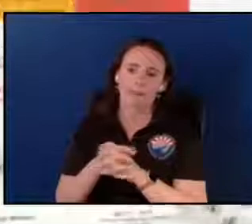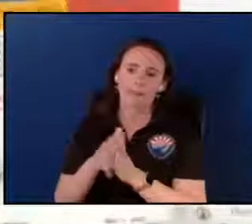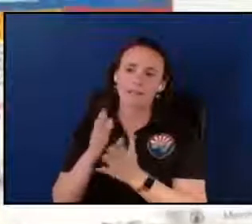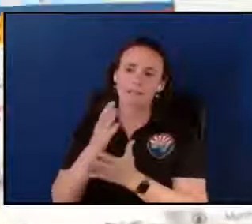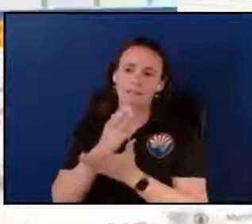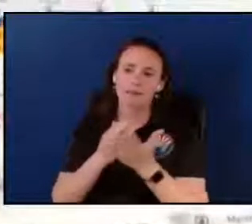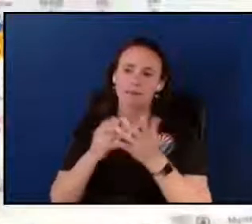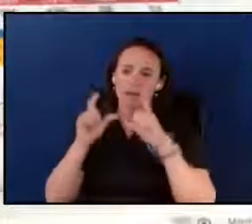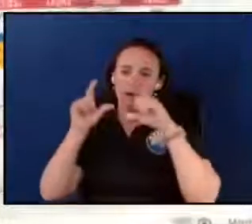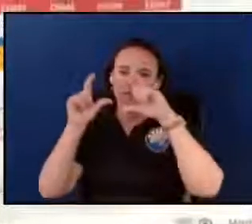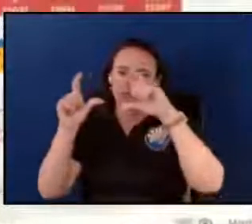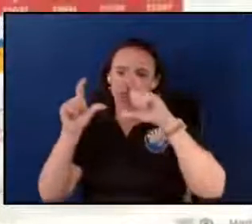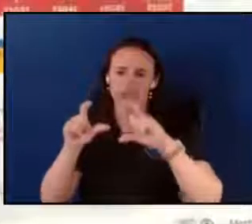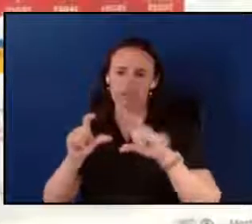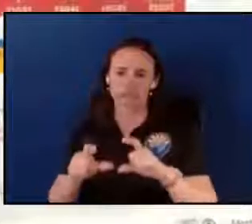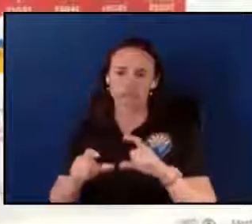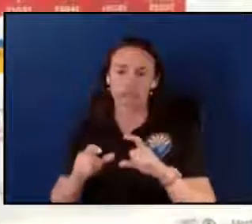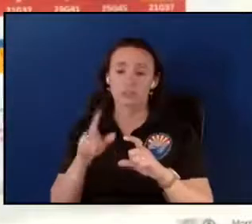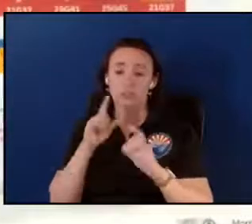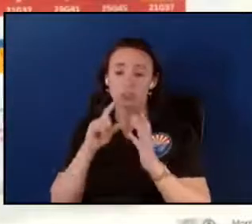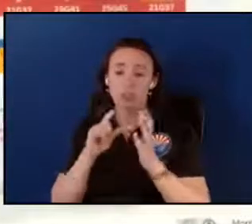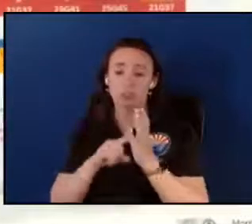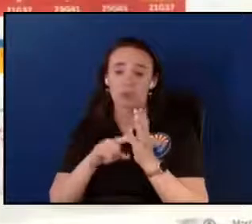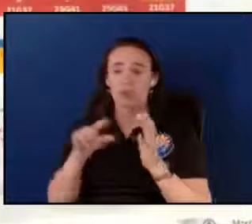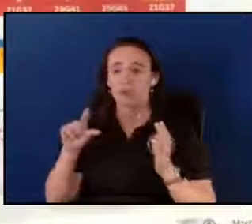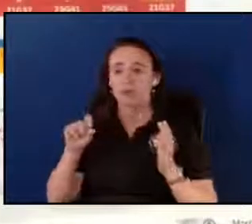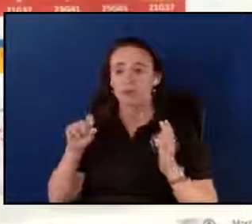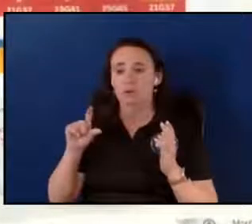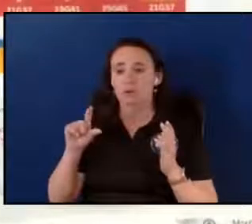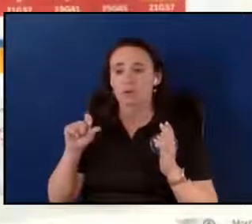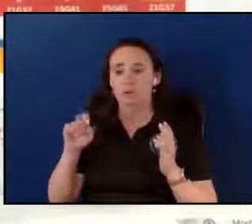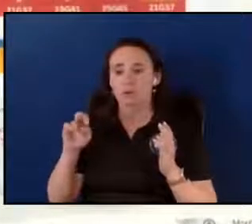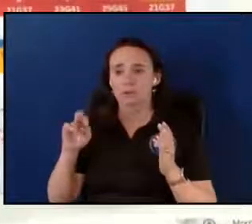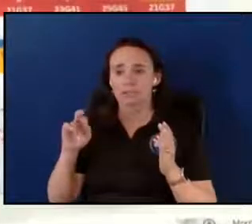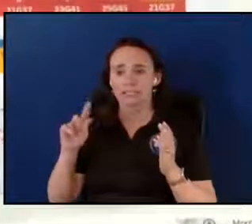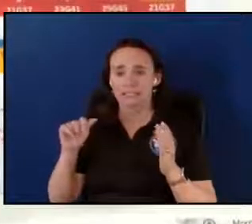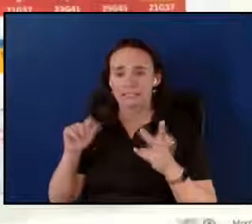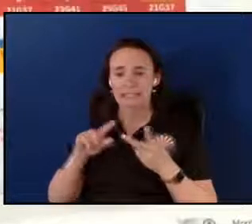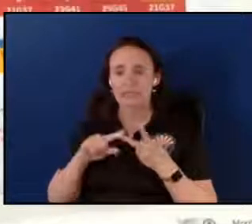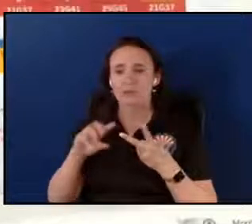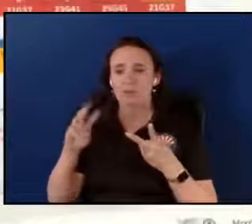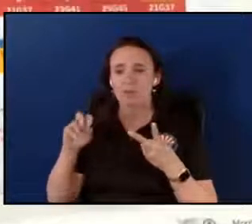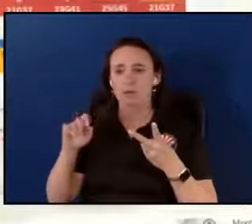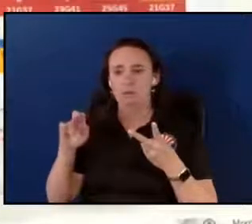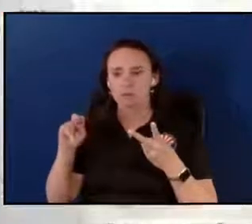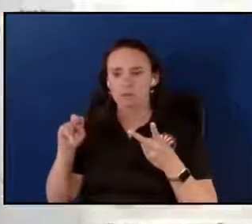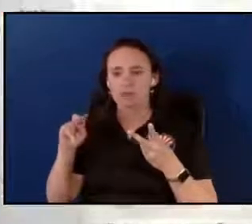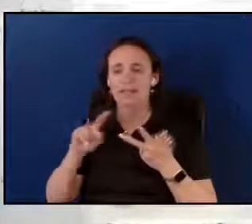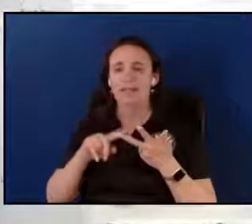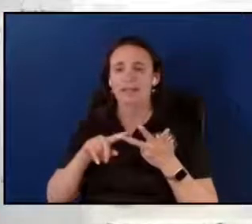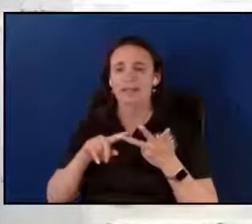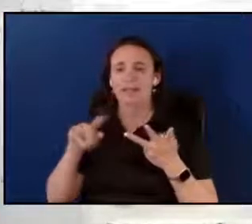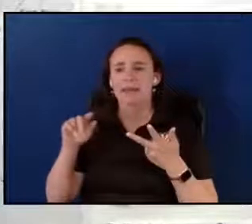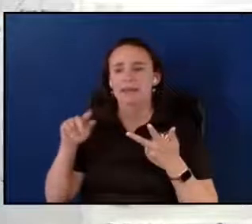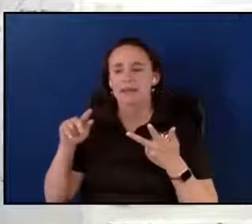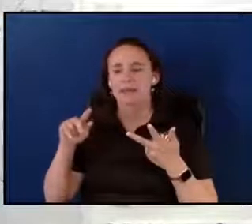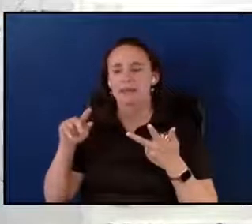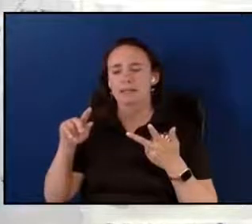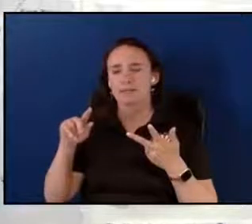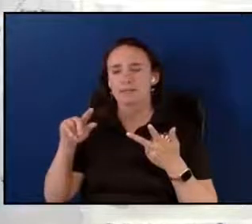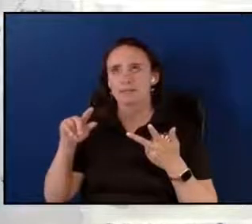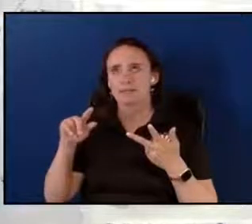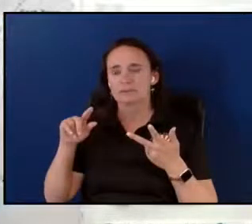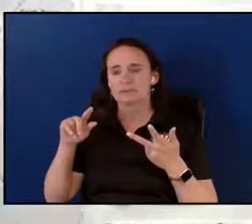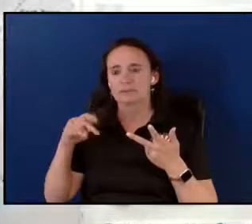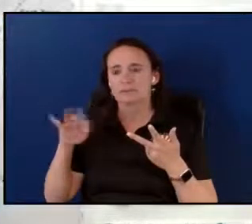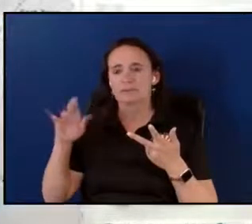If you could see right here on the Golondrinas and Huatros and Fort Union area, those polygons have changed to the red, and that's going to